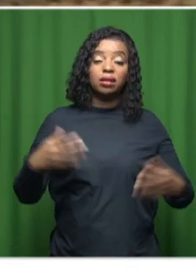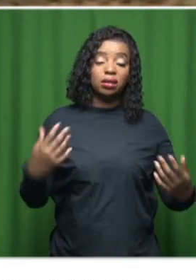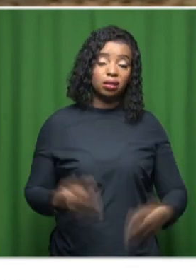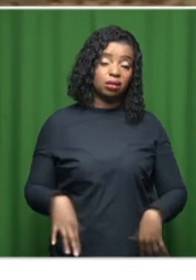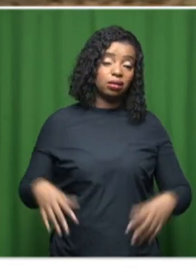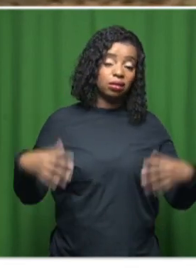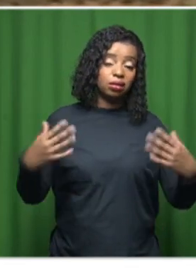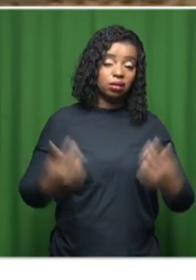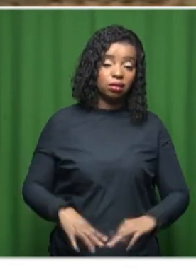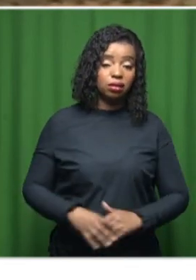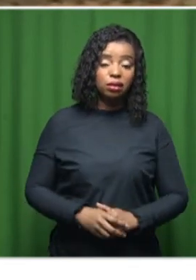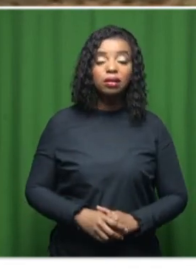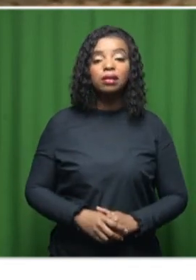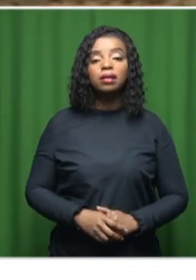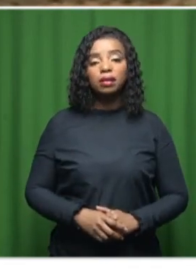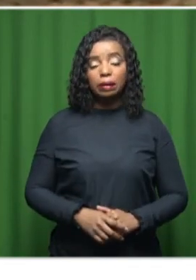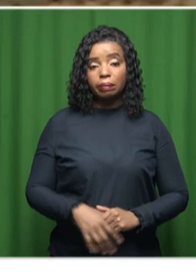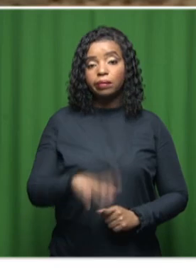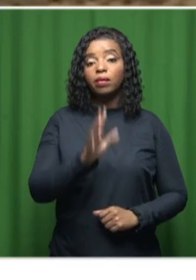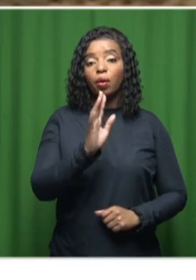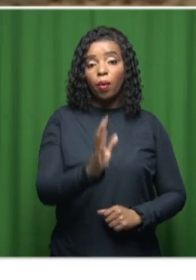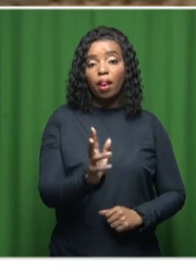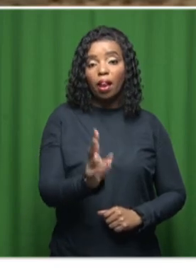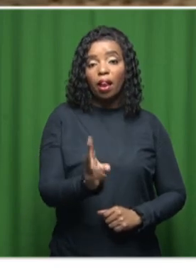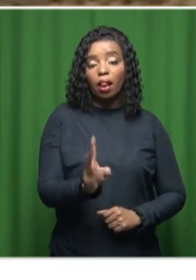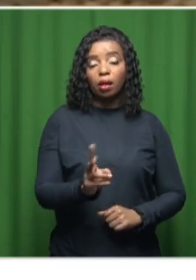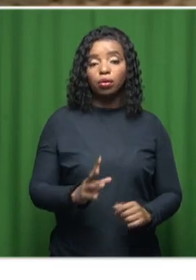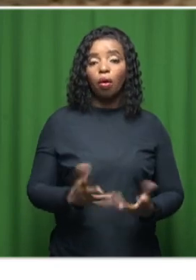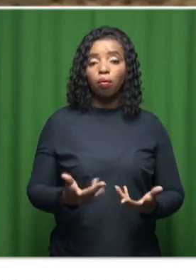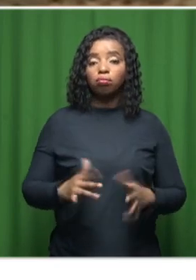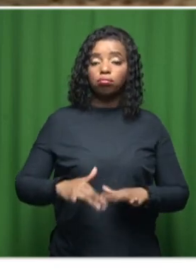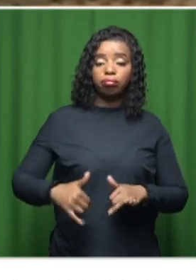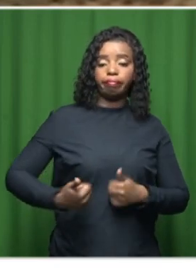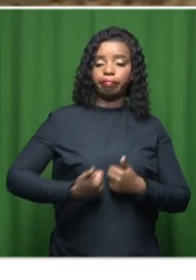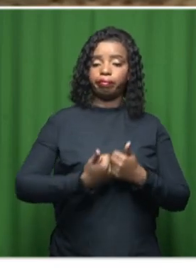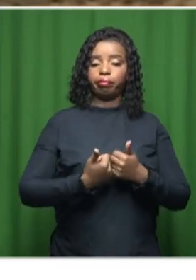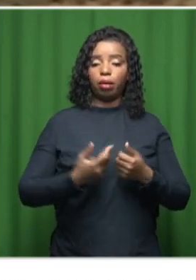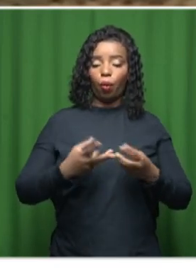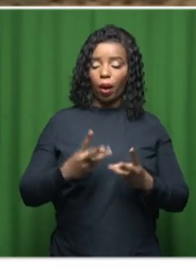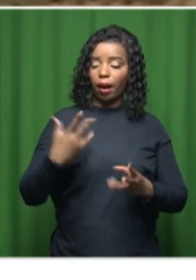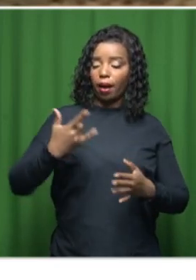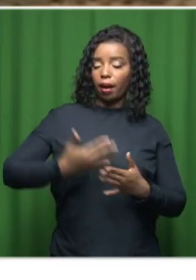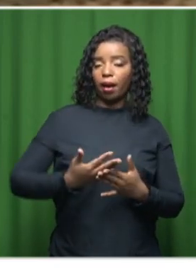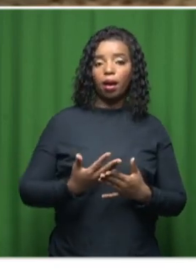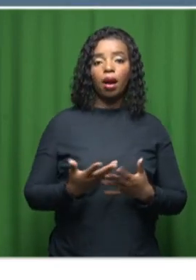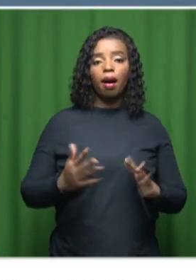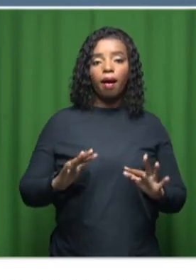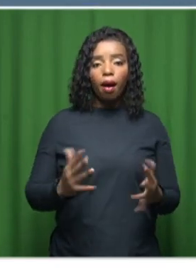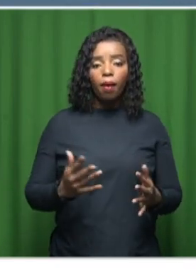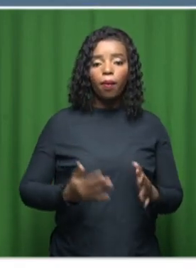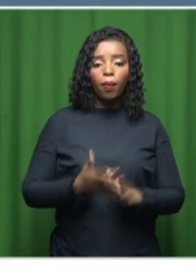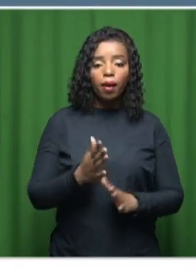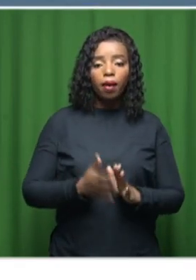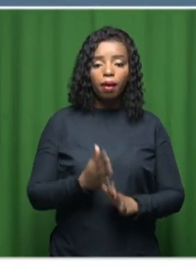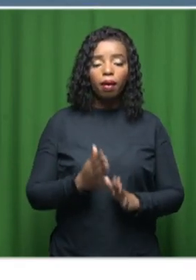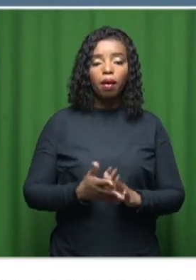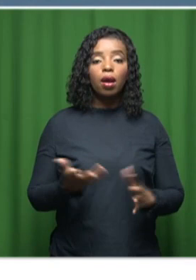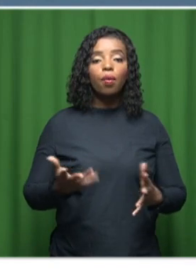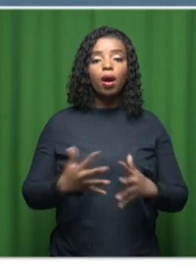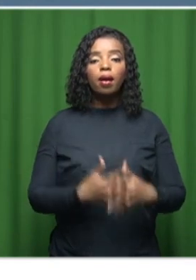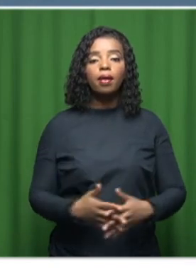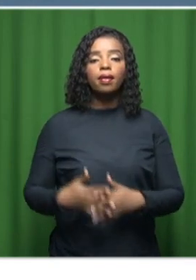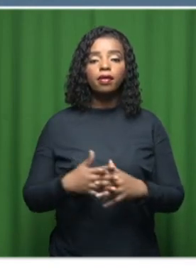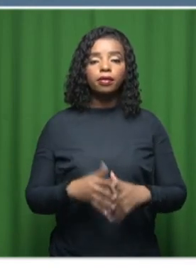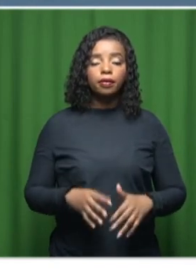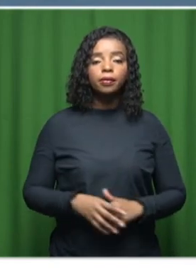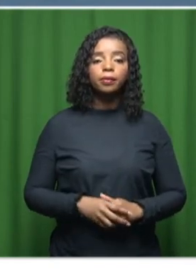and it's going to challenge the way we have been operating in near Earth. SANSA has